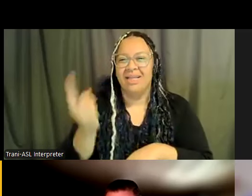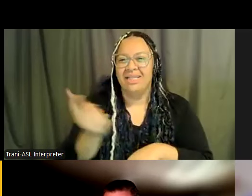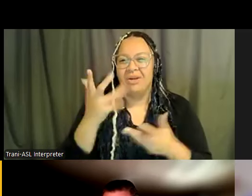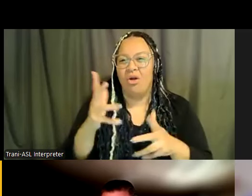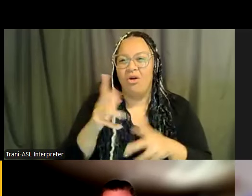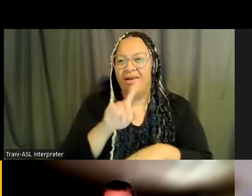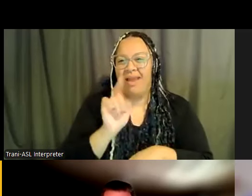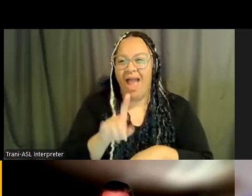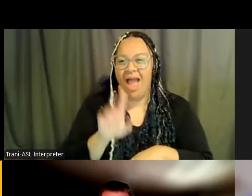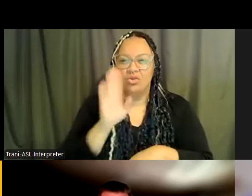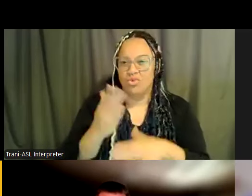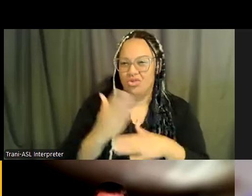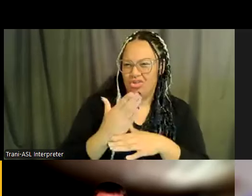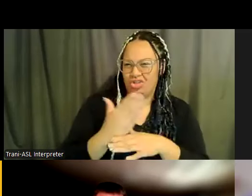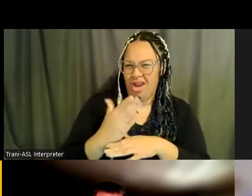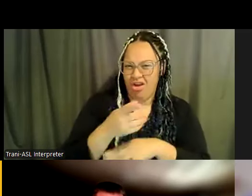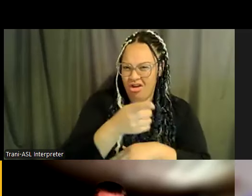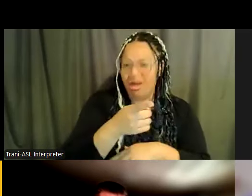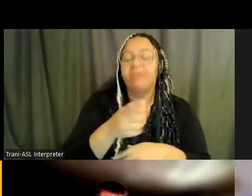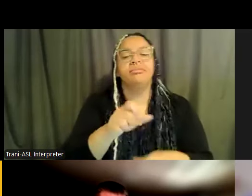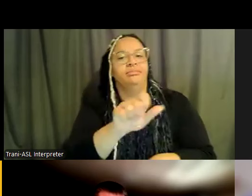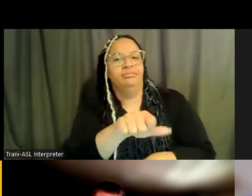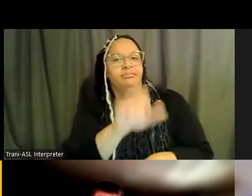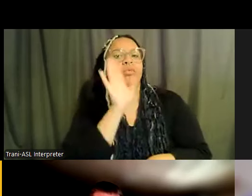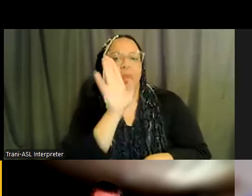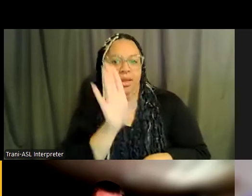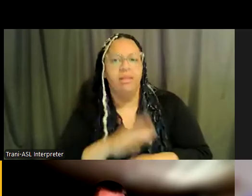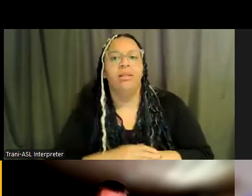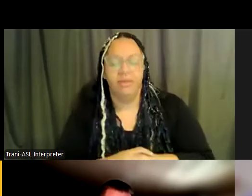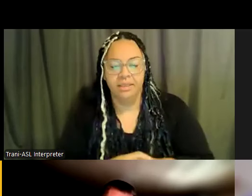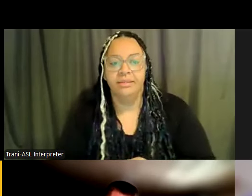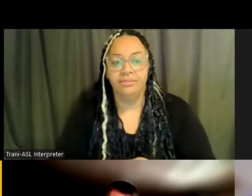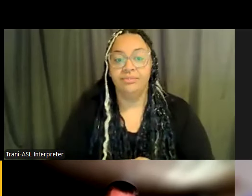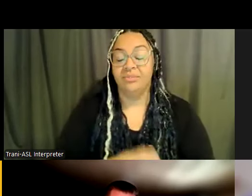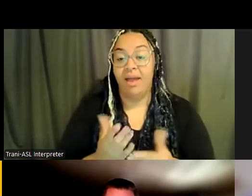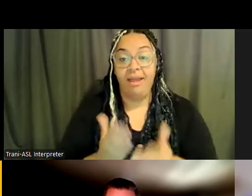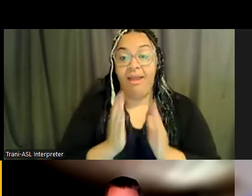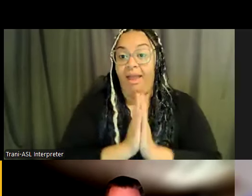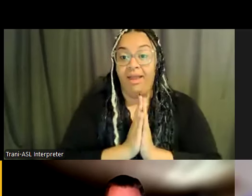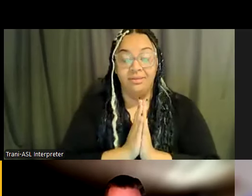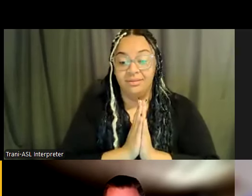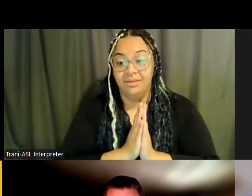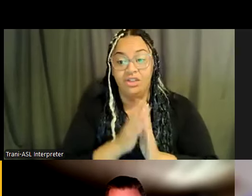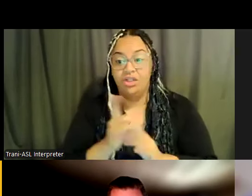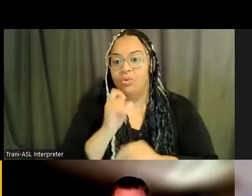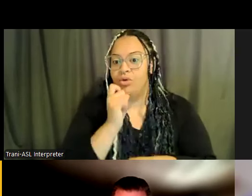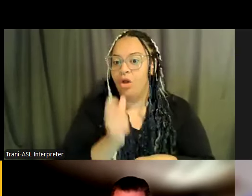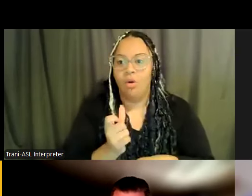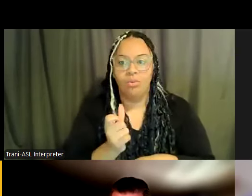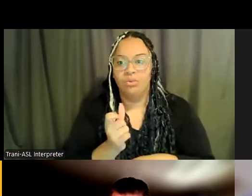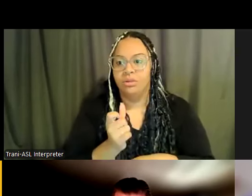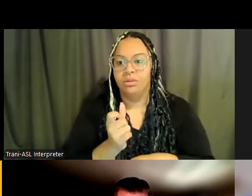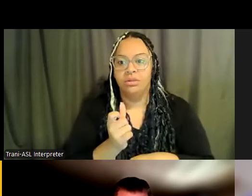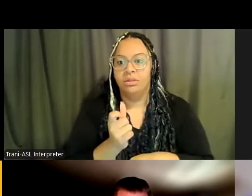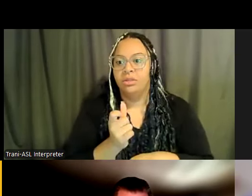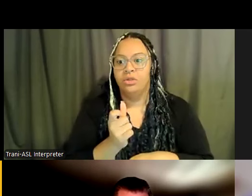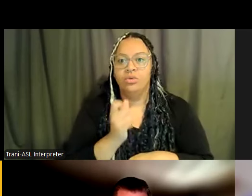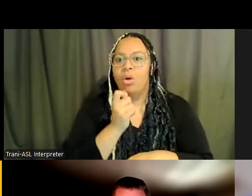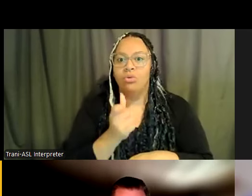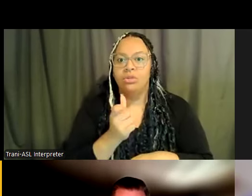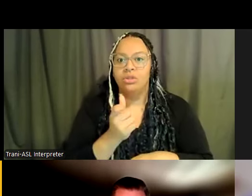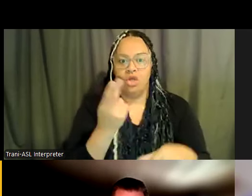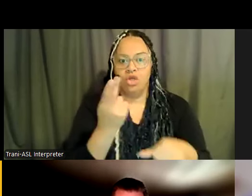Yeah, I'm happy to share these slides with you. I will ask that you don't go and take them and run with them, but